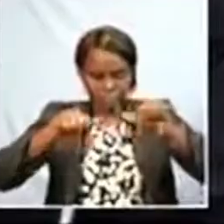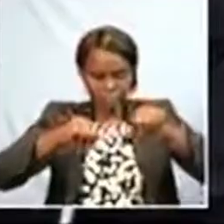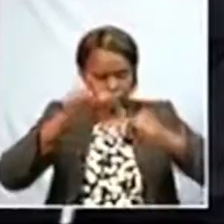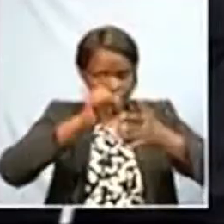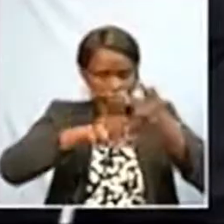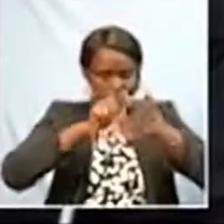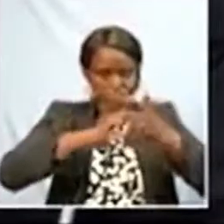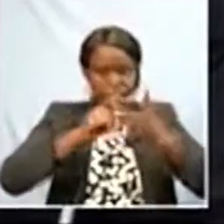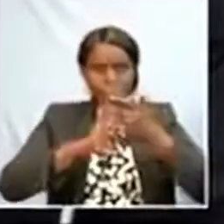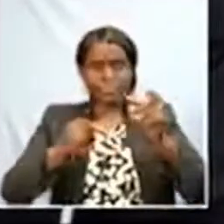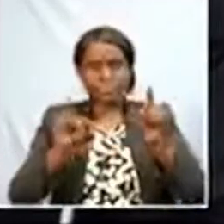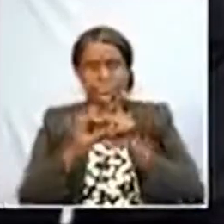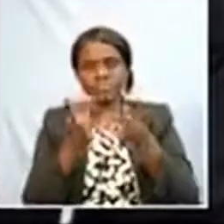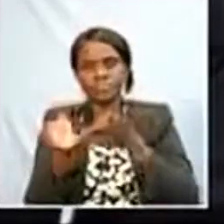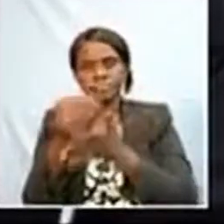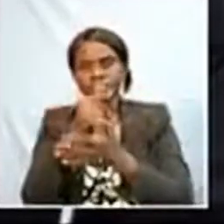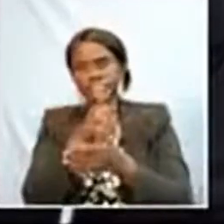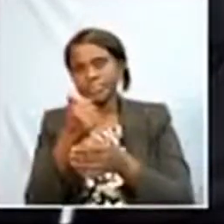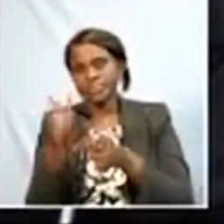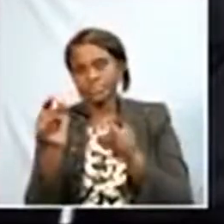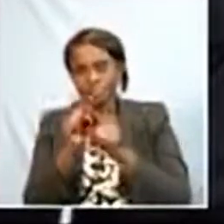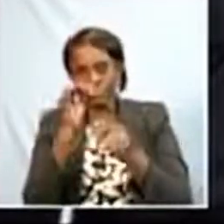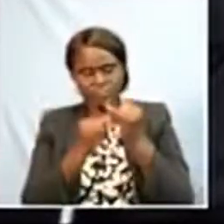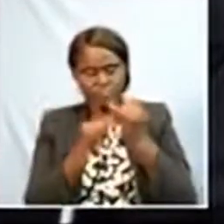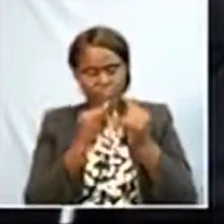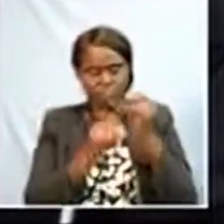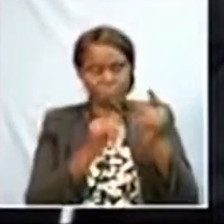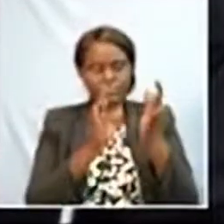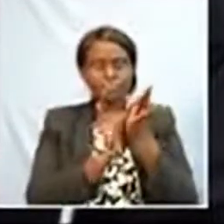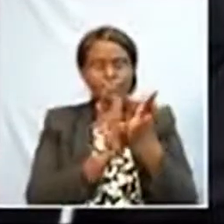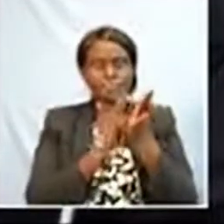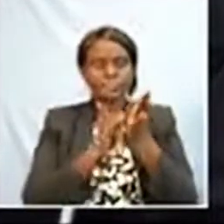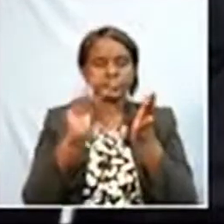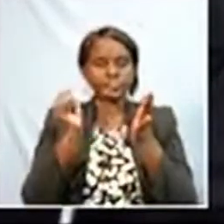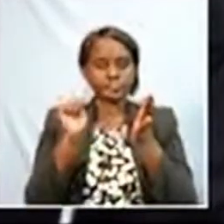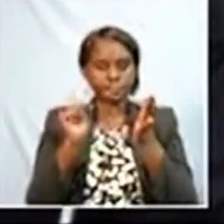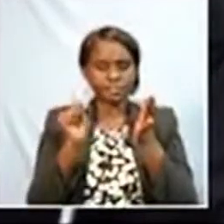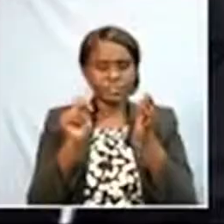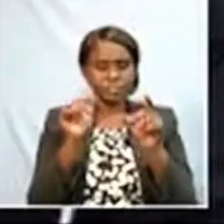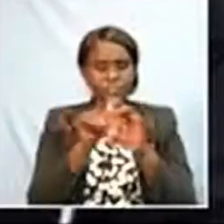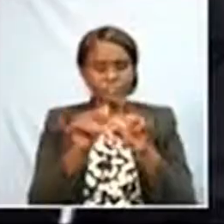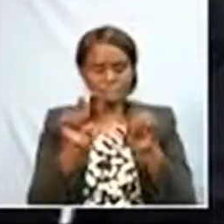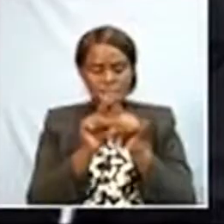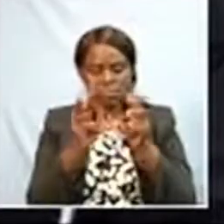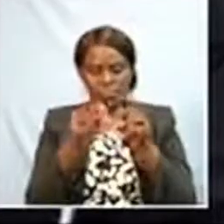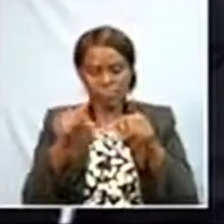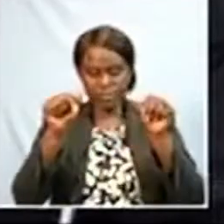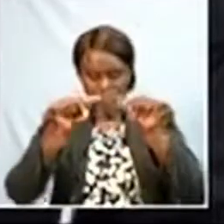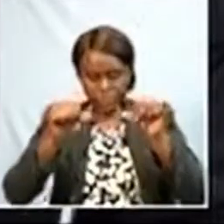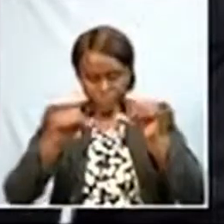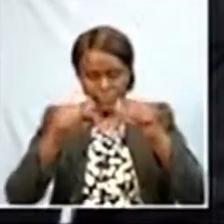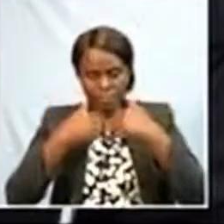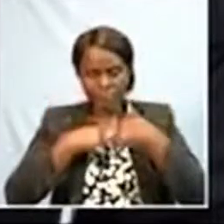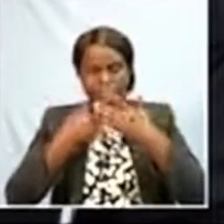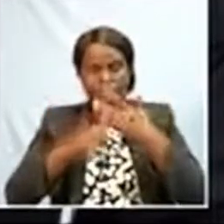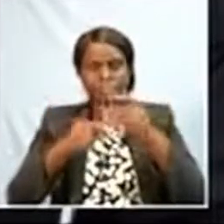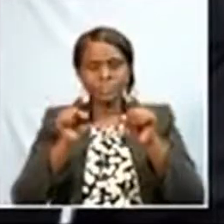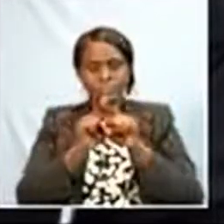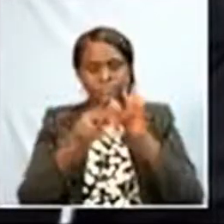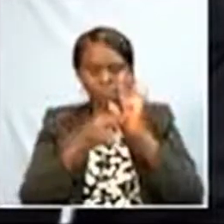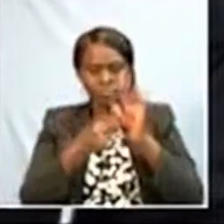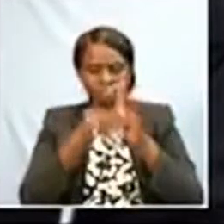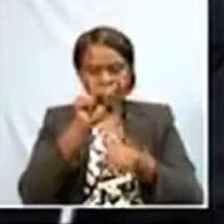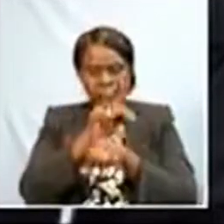of correcting the defects and completing the school's ablution block. In this regard, the assessment carried out showed that the